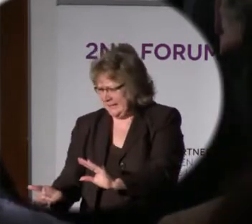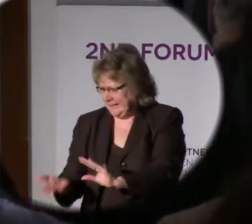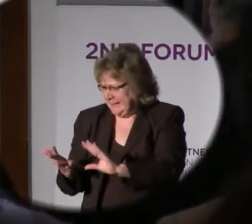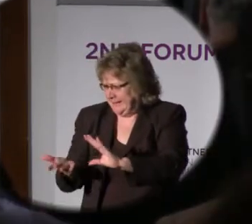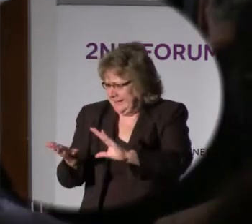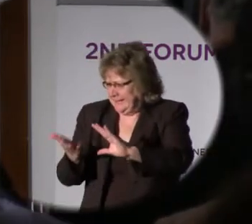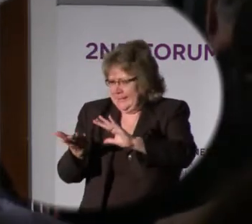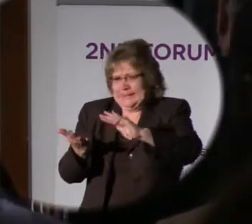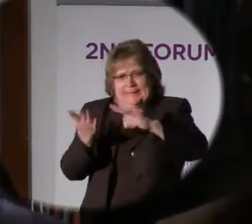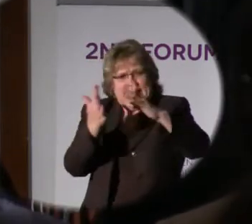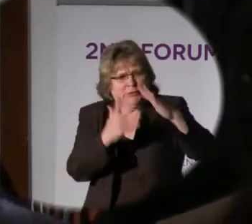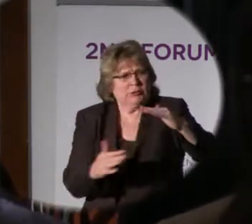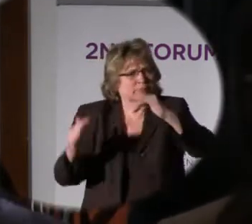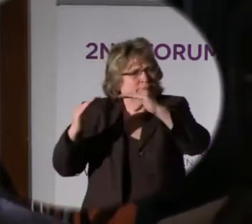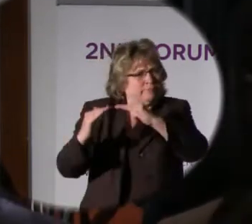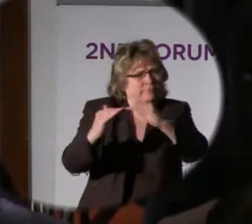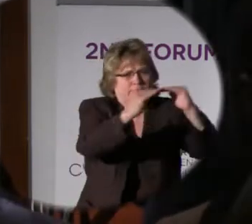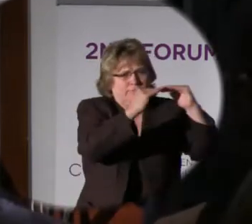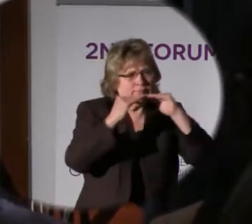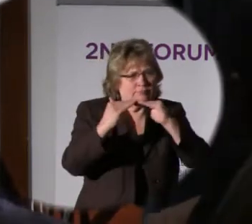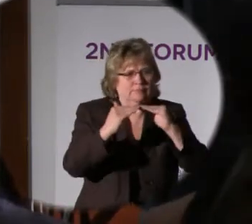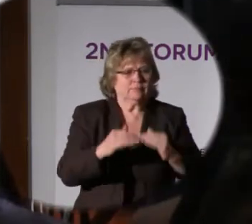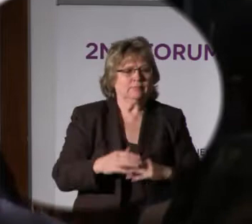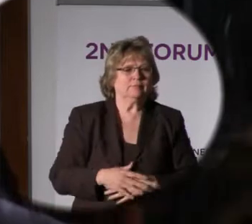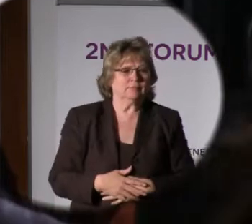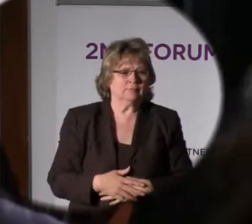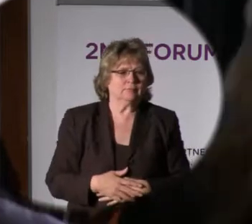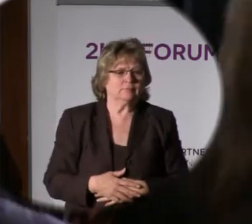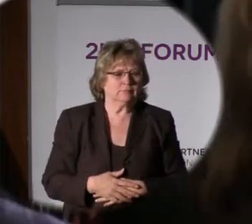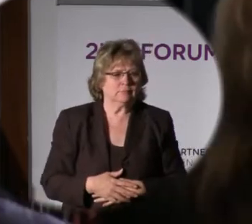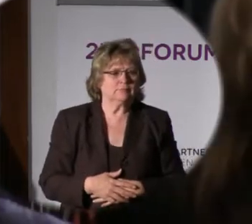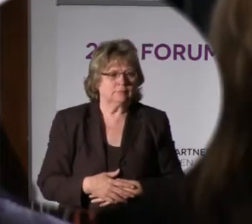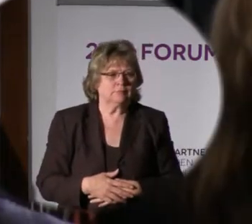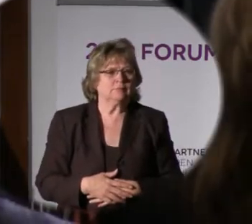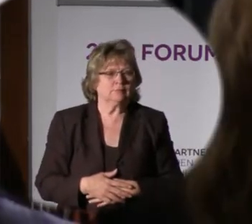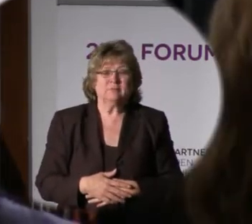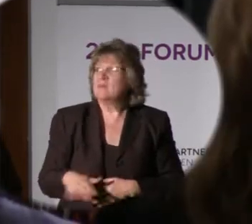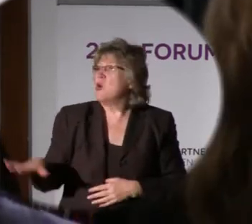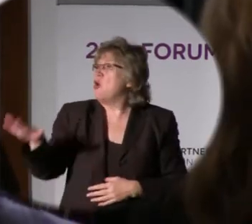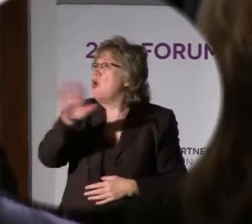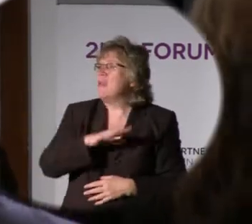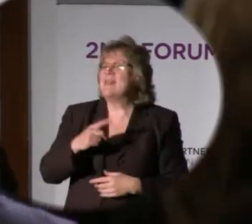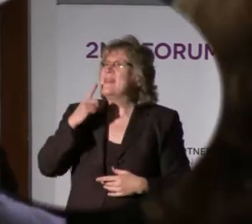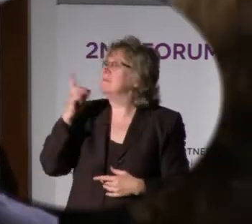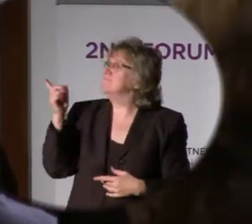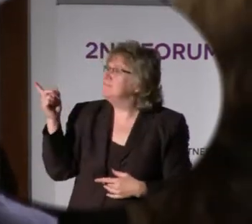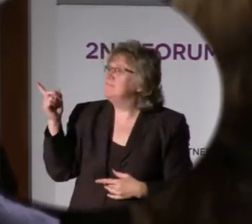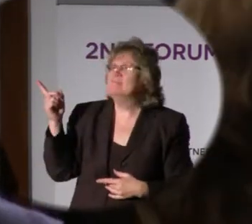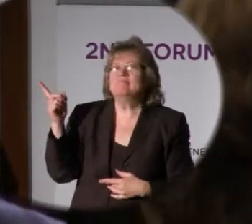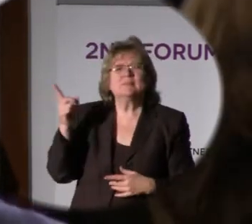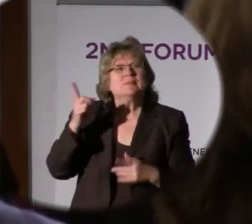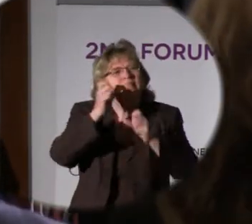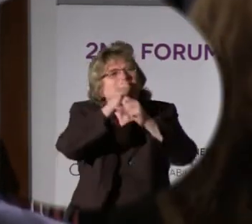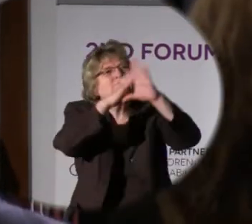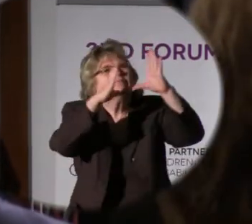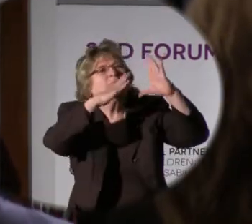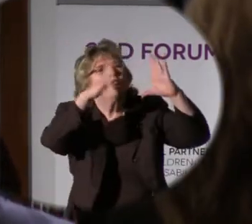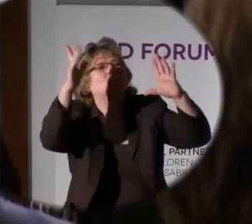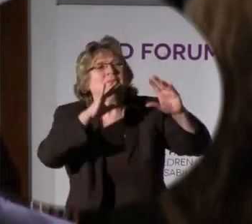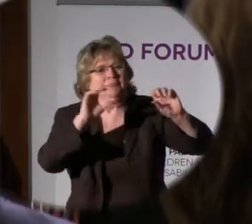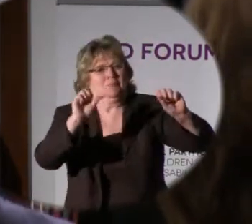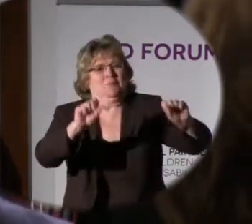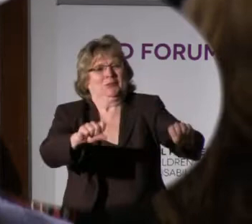political leaders, governments, agencies, and indeed ordinary people, will always be